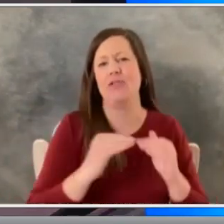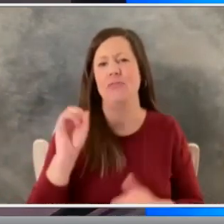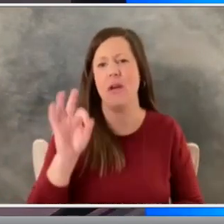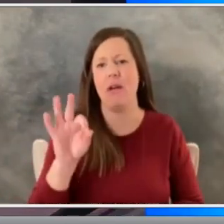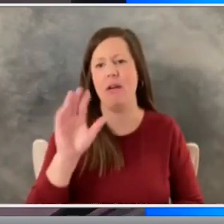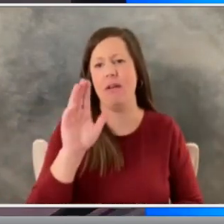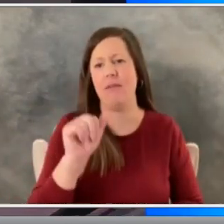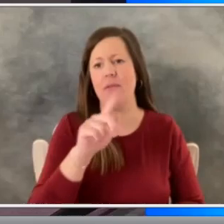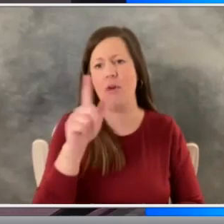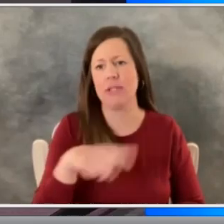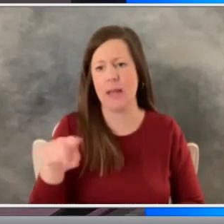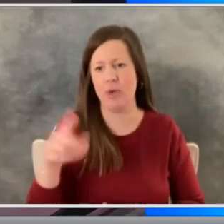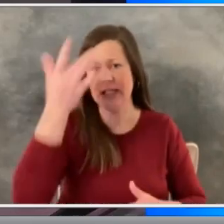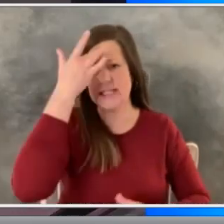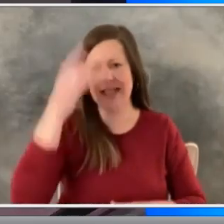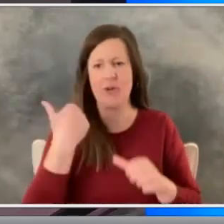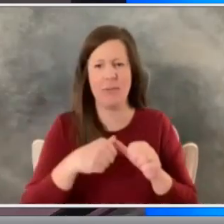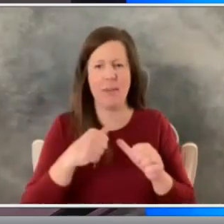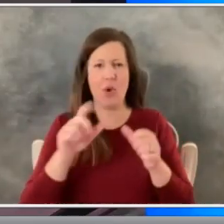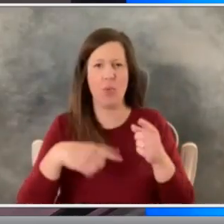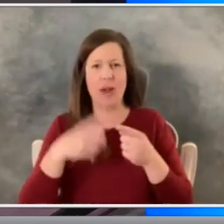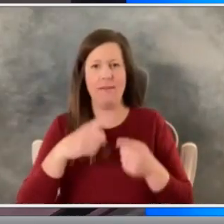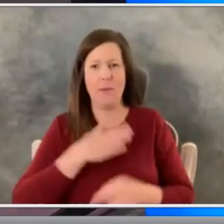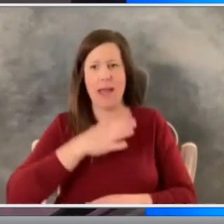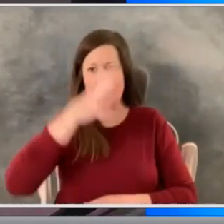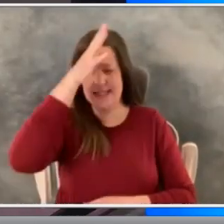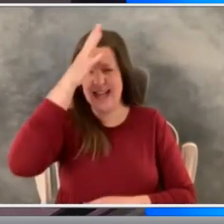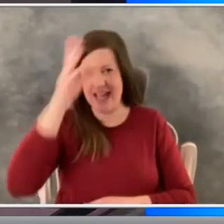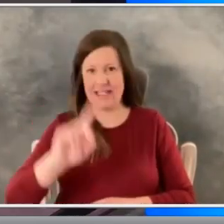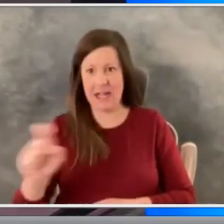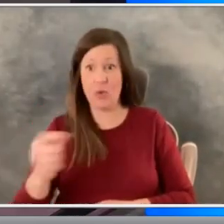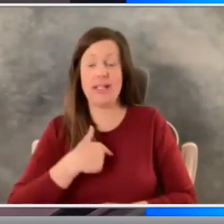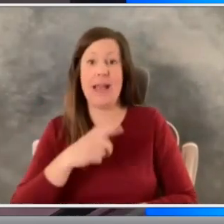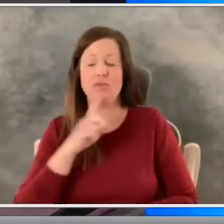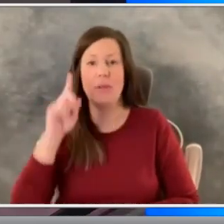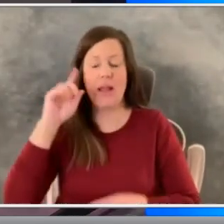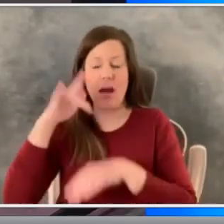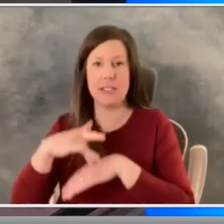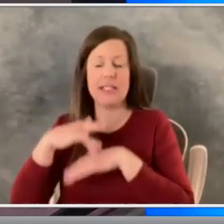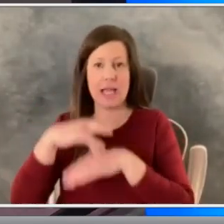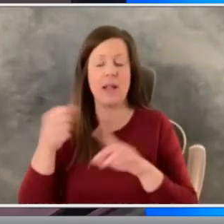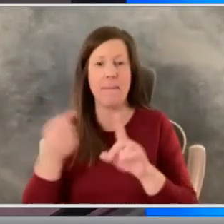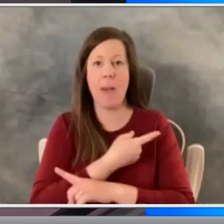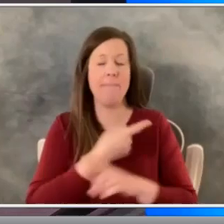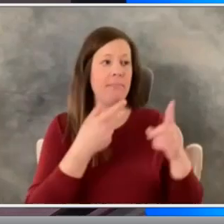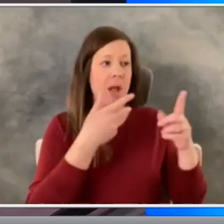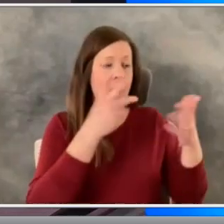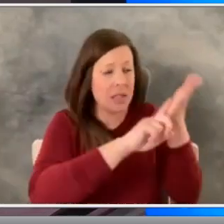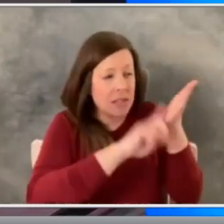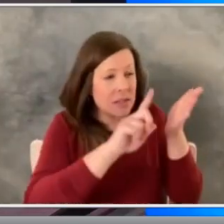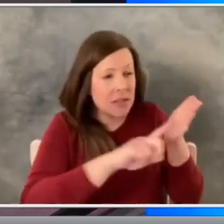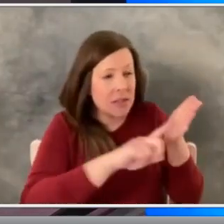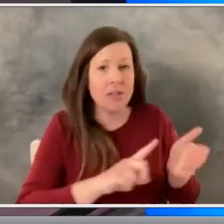when my dad was first diagnosed in another city, I went down this obsessive rabbit hole trying to figure out what stage he was in, when he was going to get